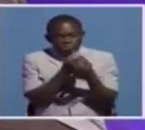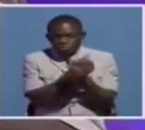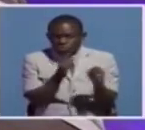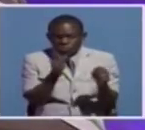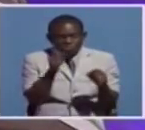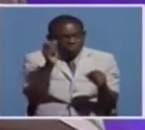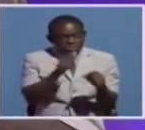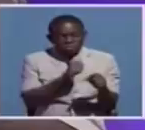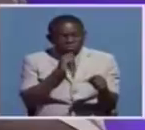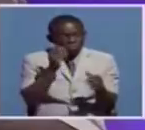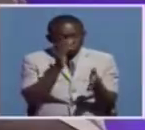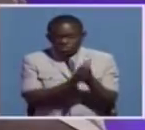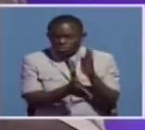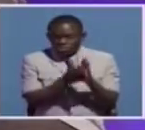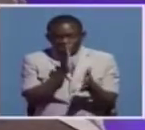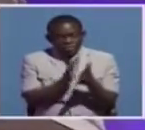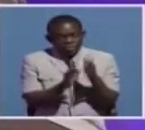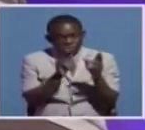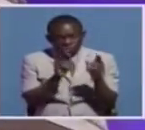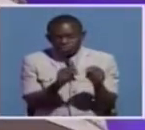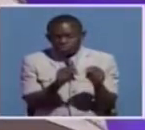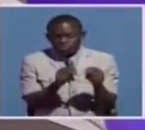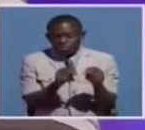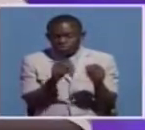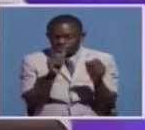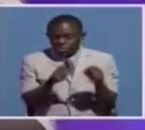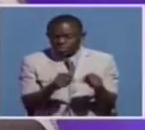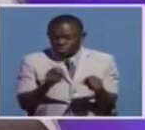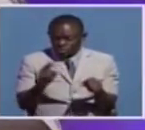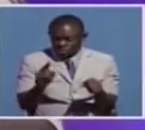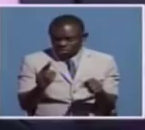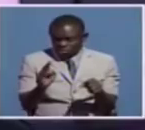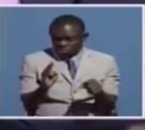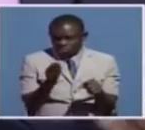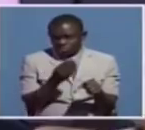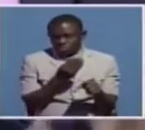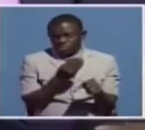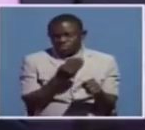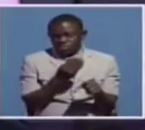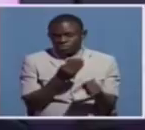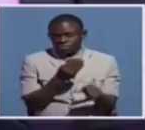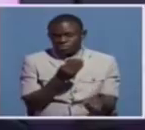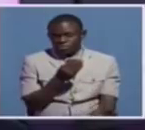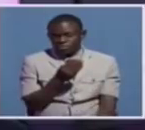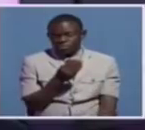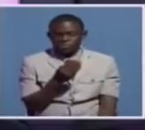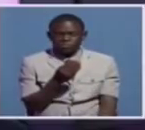matter how bad it may seem. But there's always room for redemption for a person. So that's something that he taught